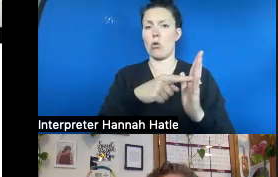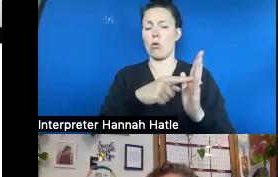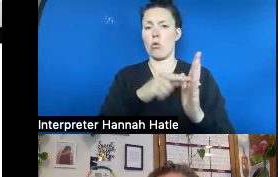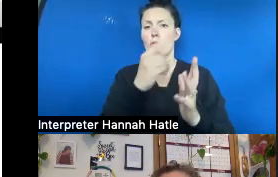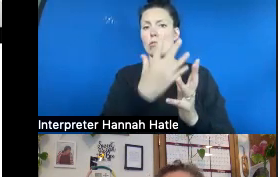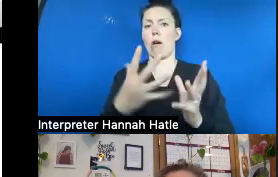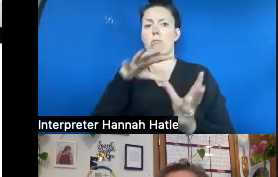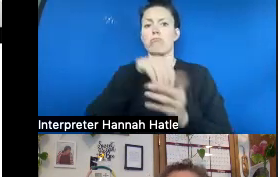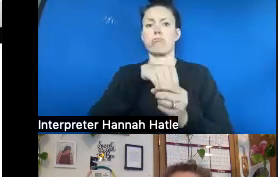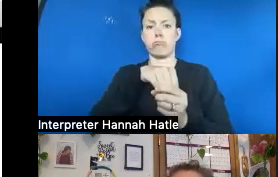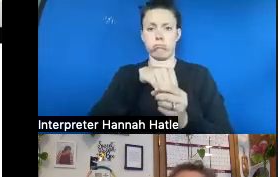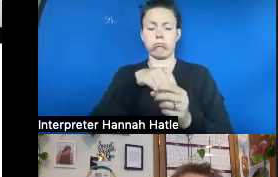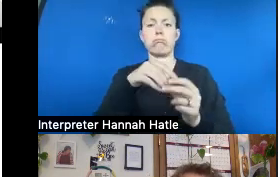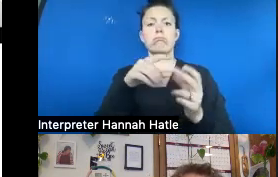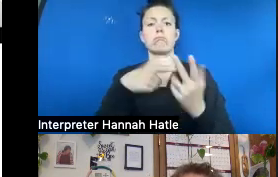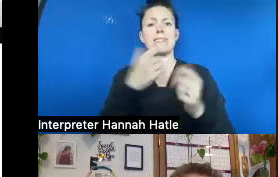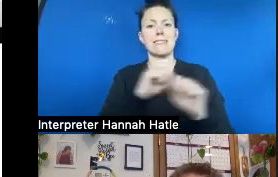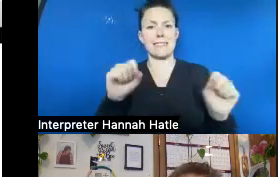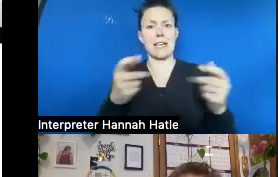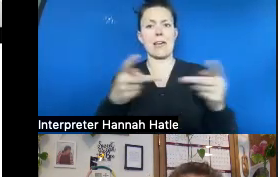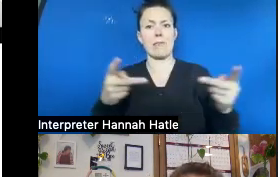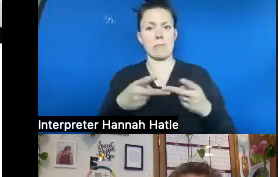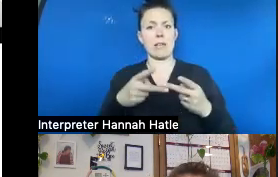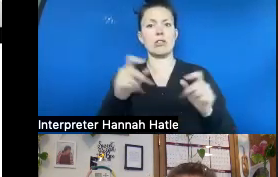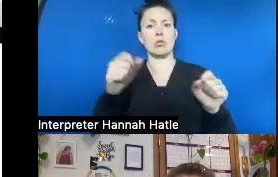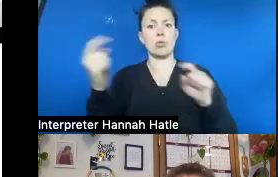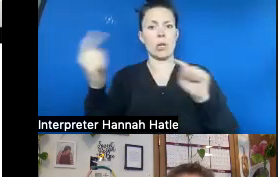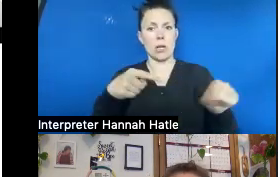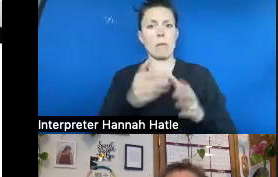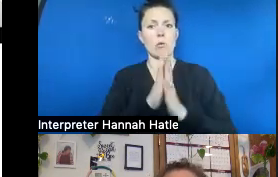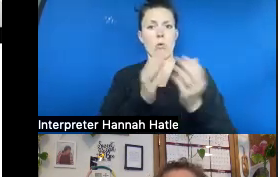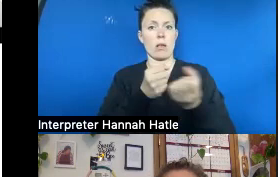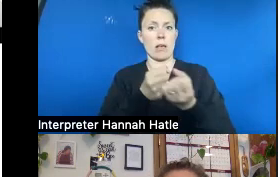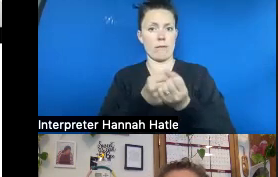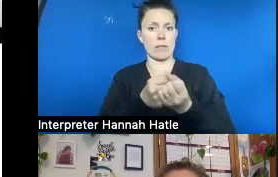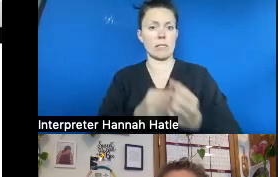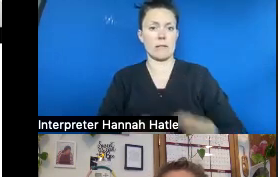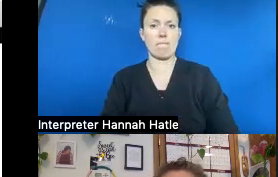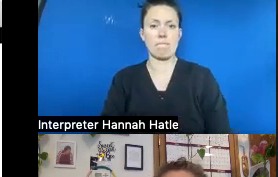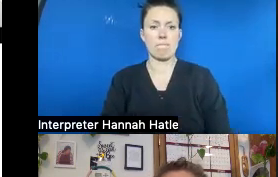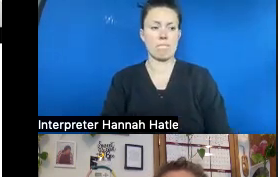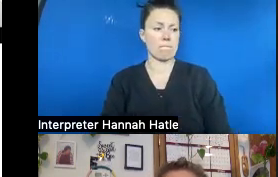safe place that people can come and get advocacy no matter who we are. Right?